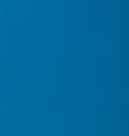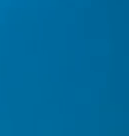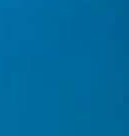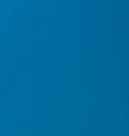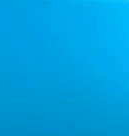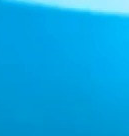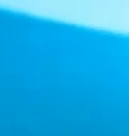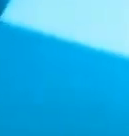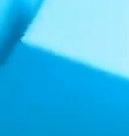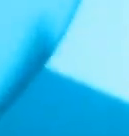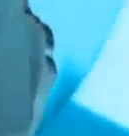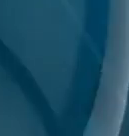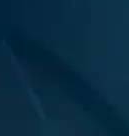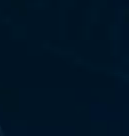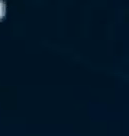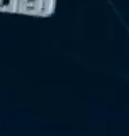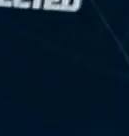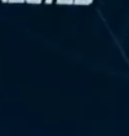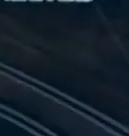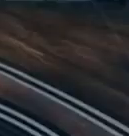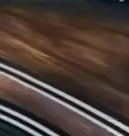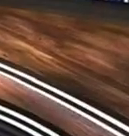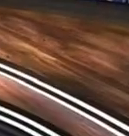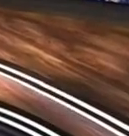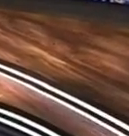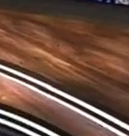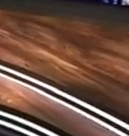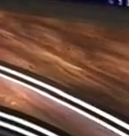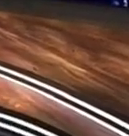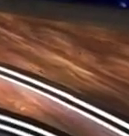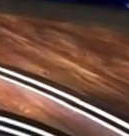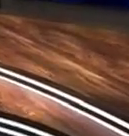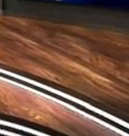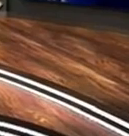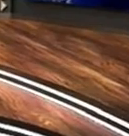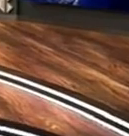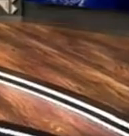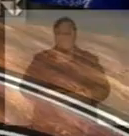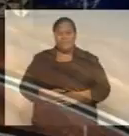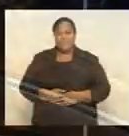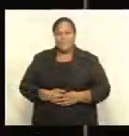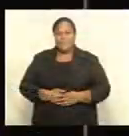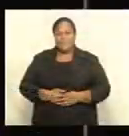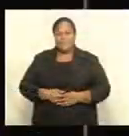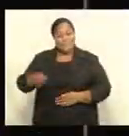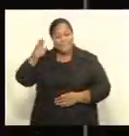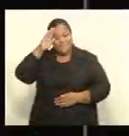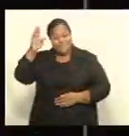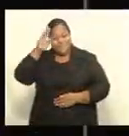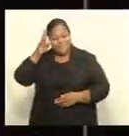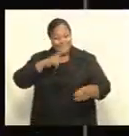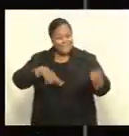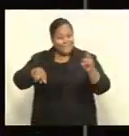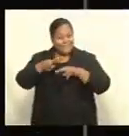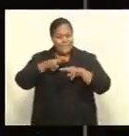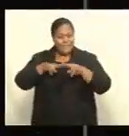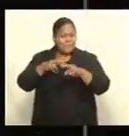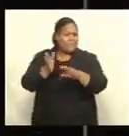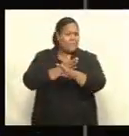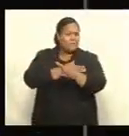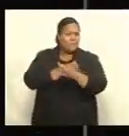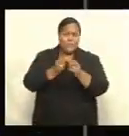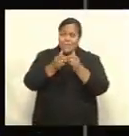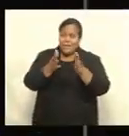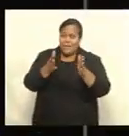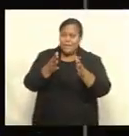From the studios of FBC Suva, Edwin Nunn. Pulamnaka, Fiji. Before we begin, a quick note to